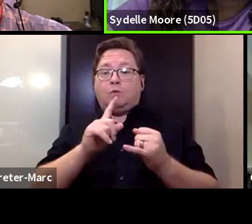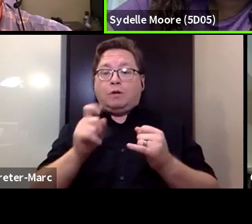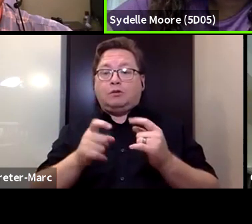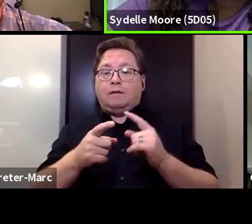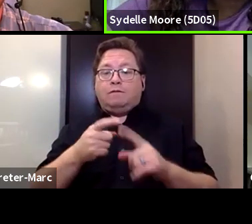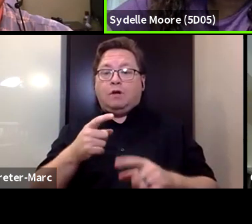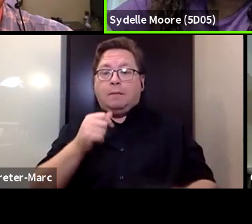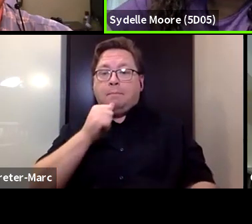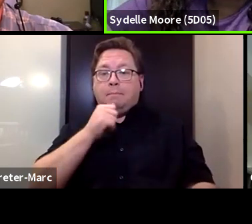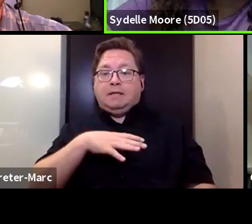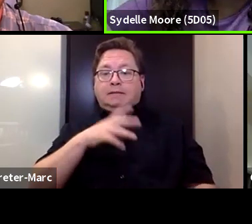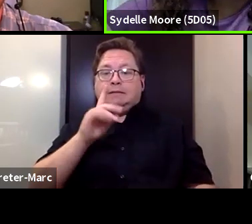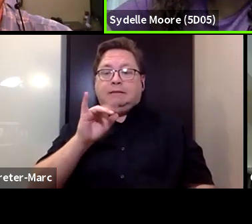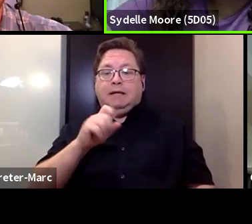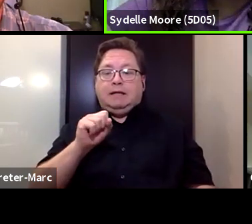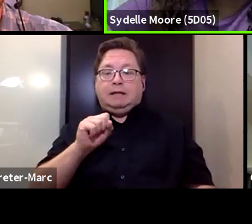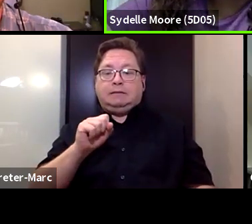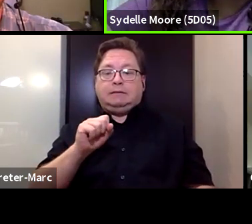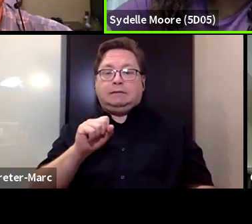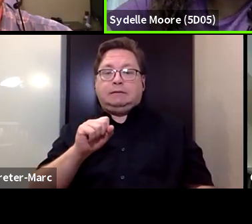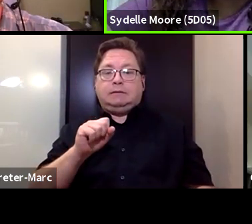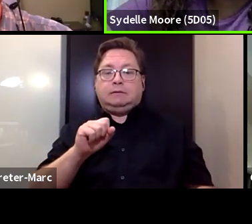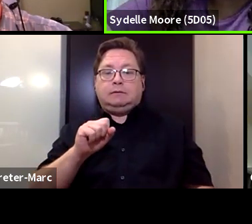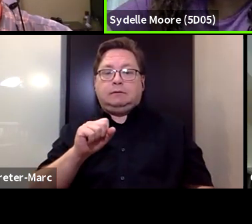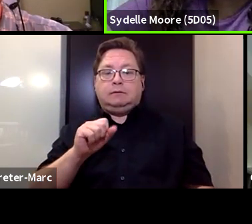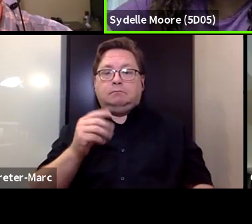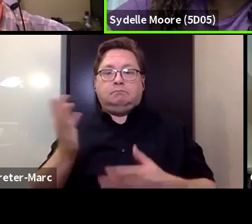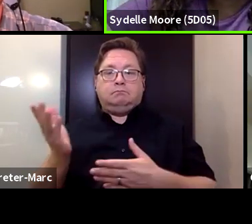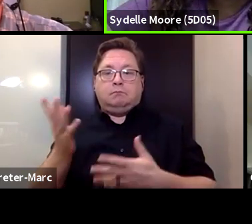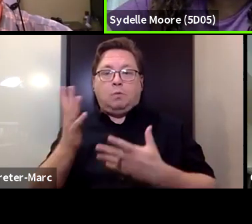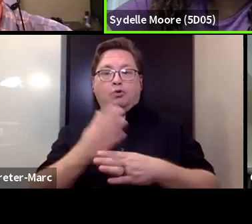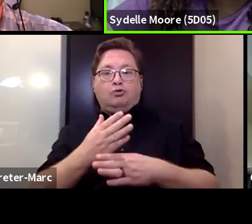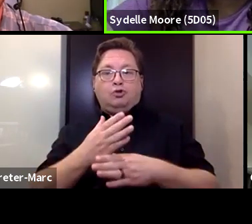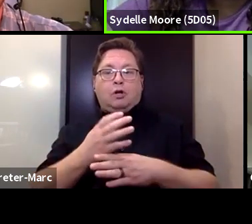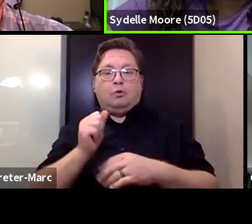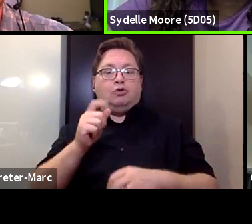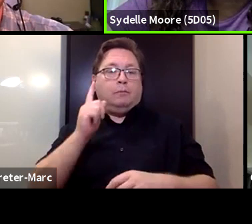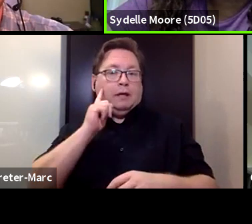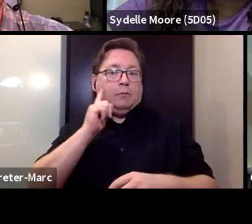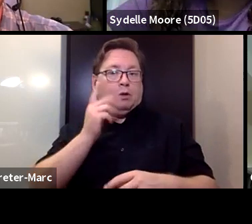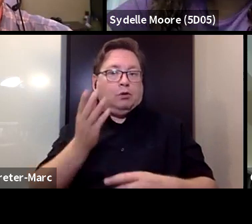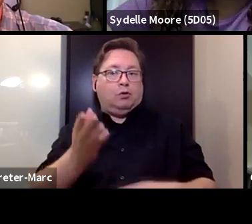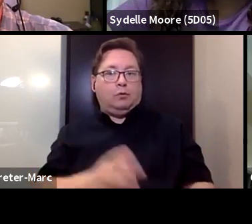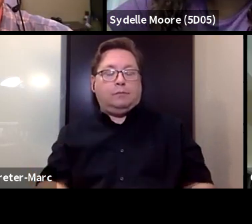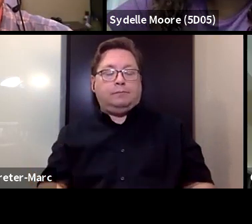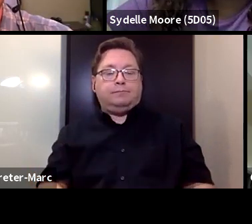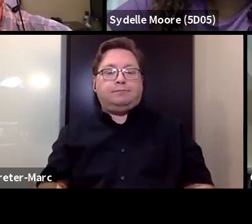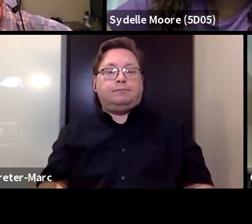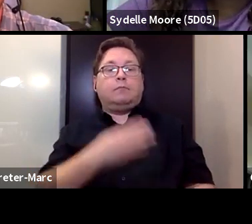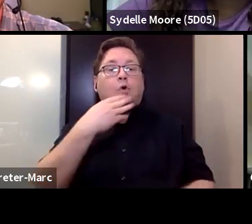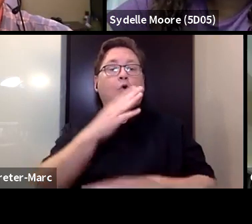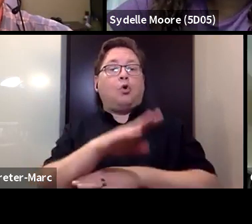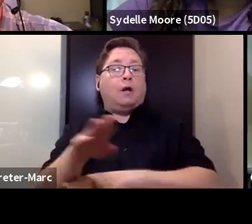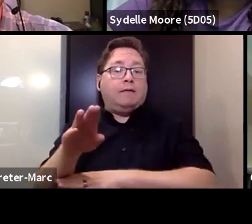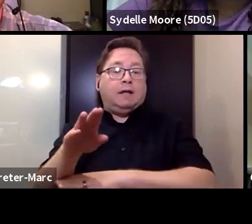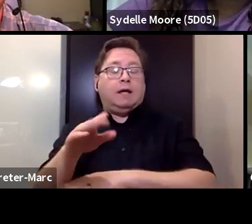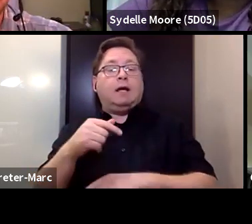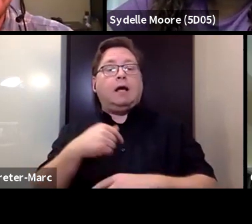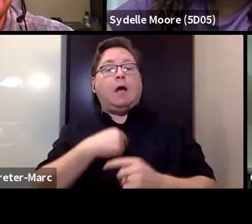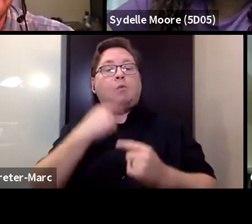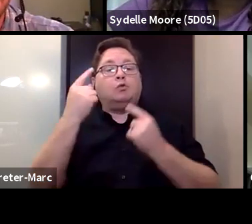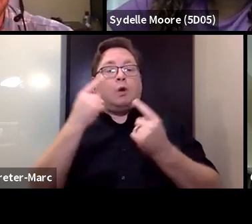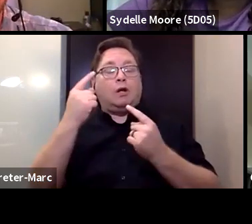Diggs. Okay. Diggs, if you want to share with us, we should be able to hear you. Good evening, everyone. How are you? I was wondering, we